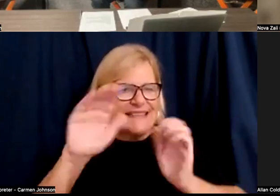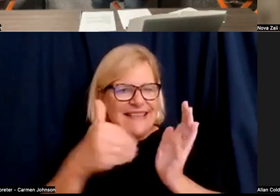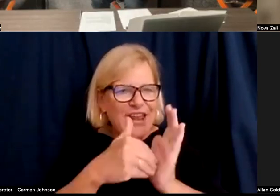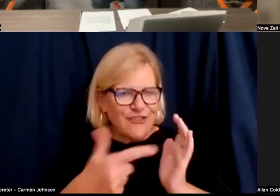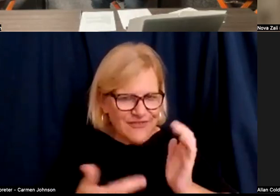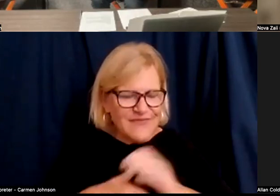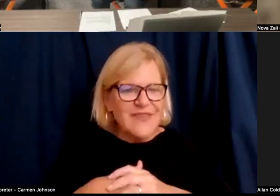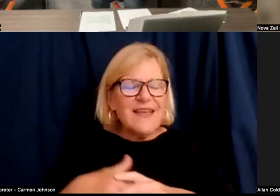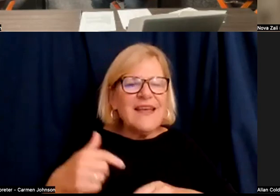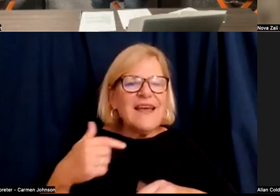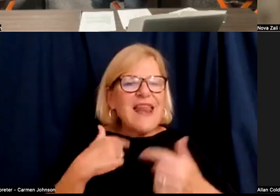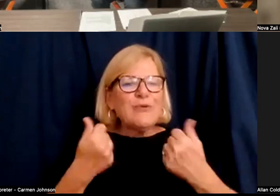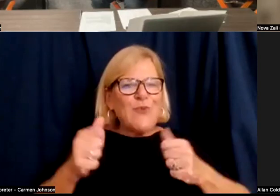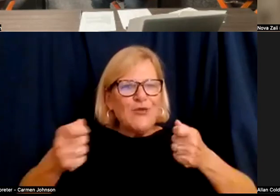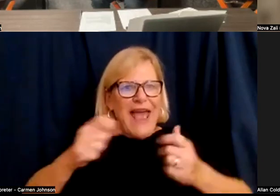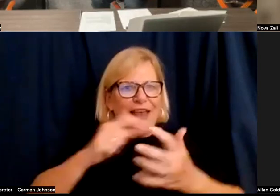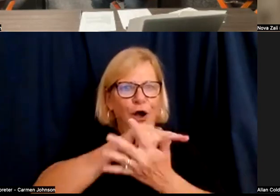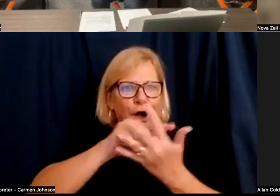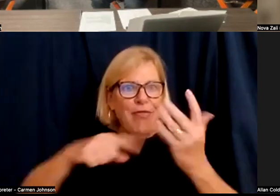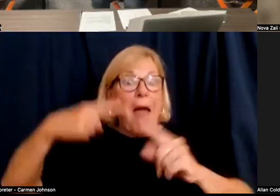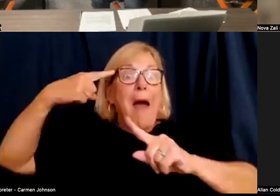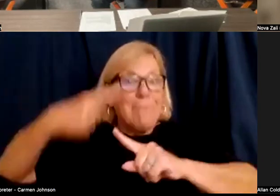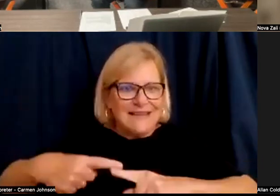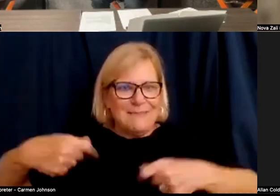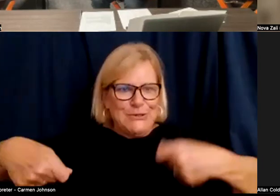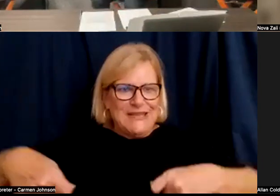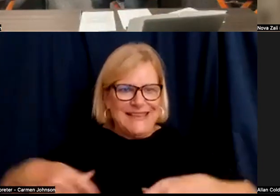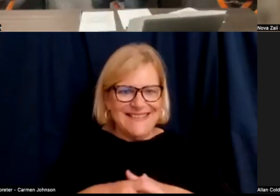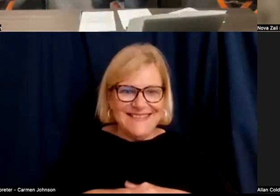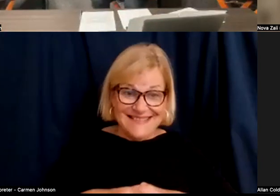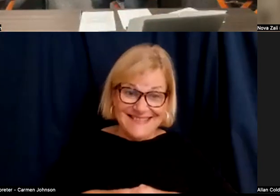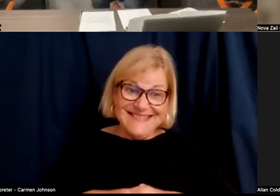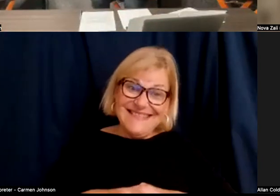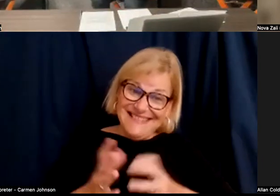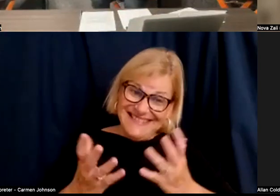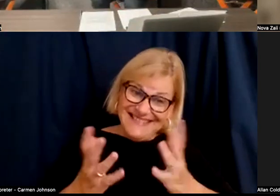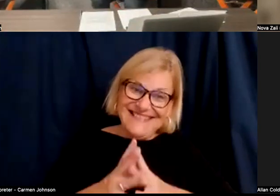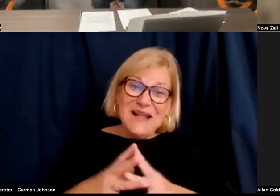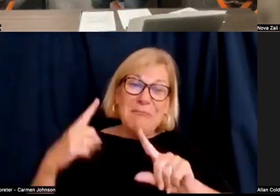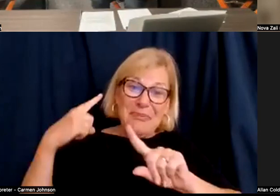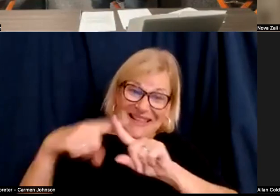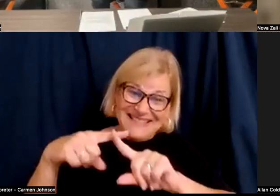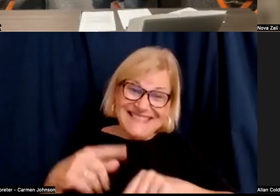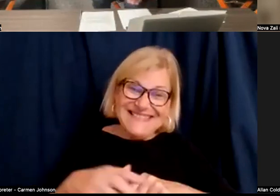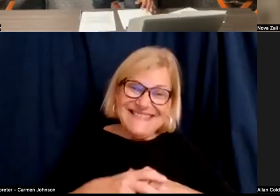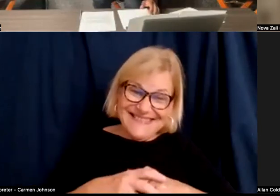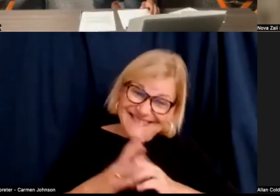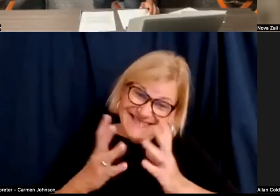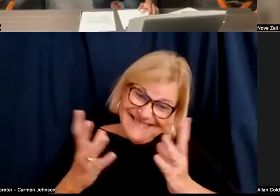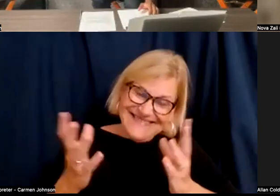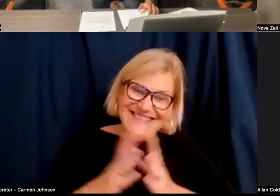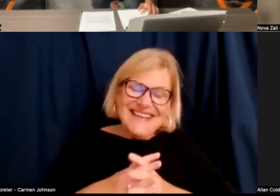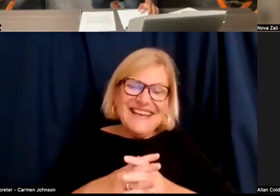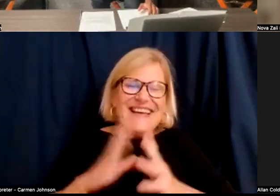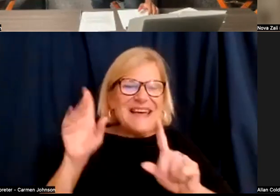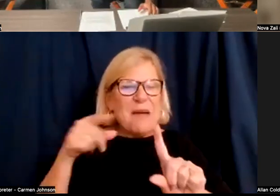And I was trying to handle all of that and play music, wow. and play music. And it got to the point